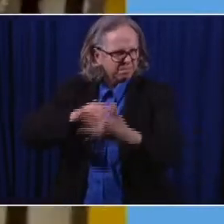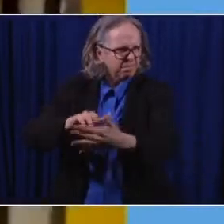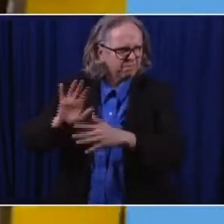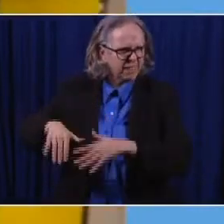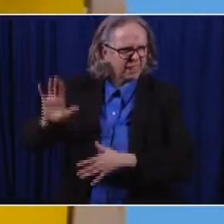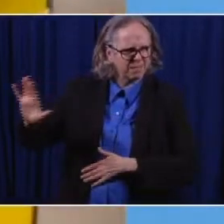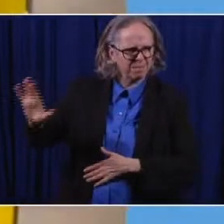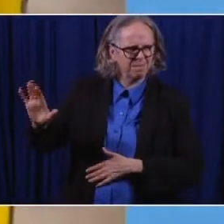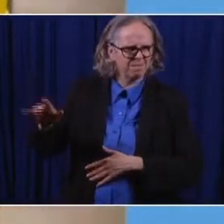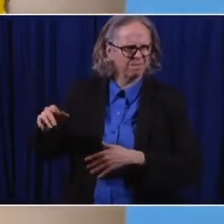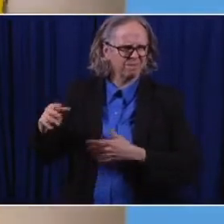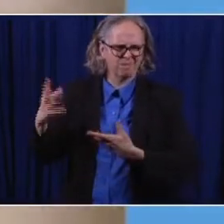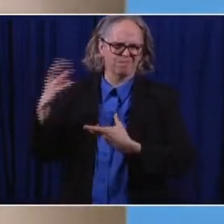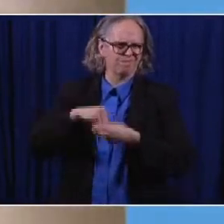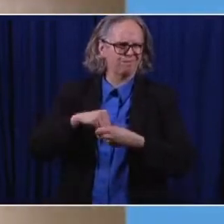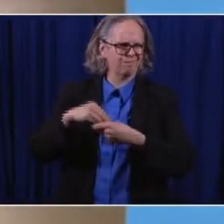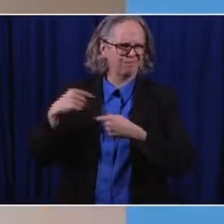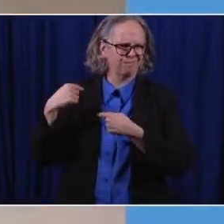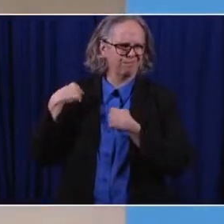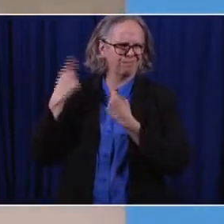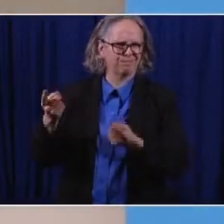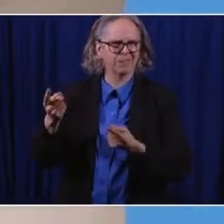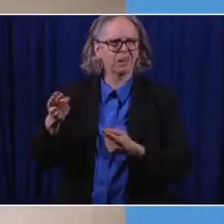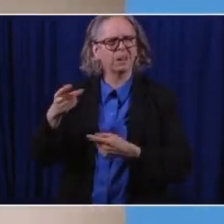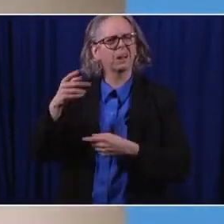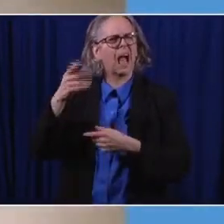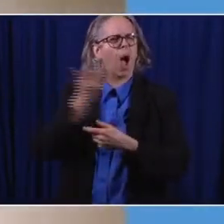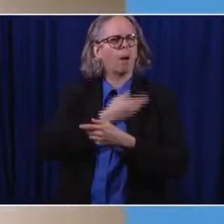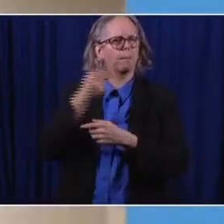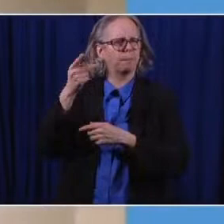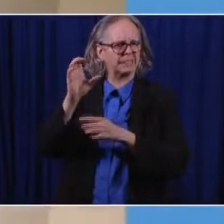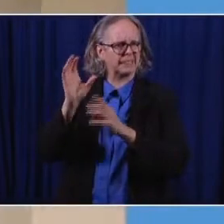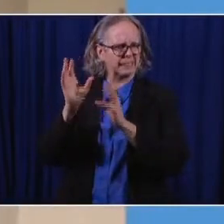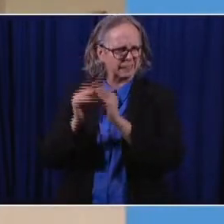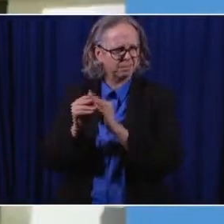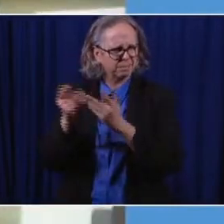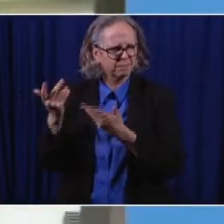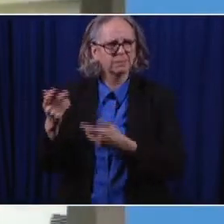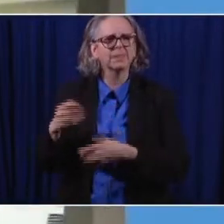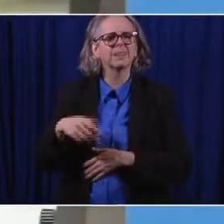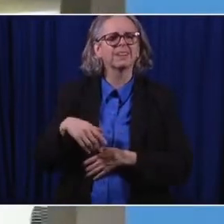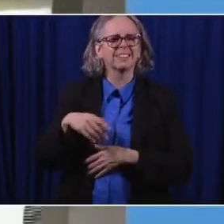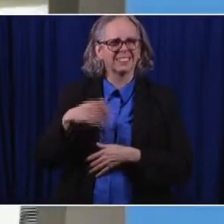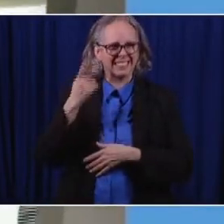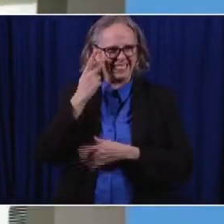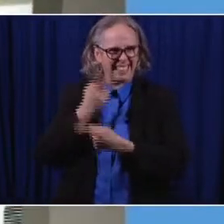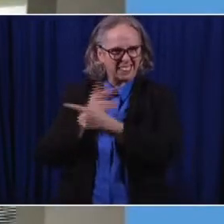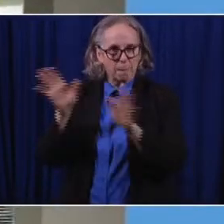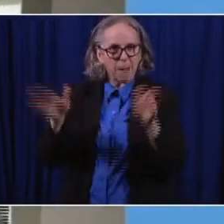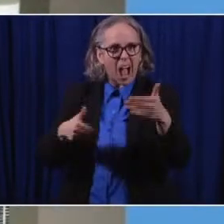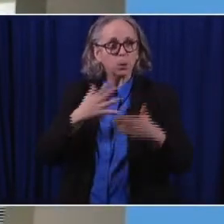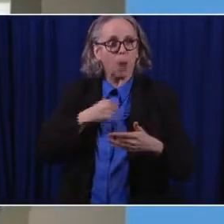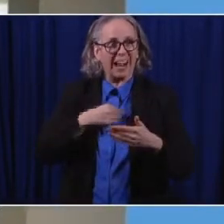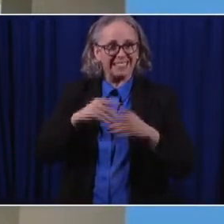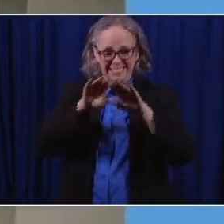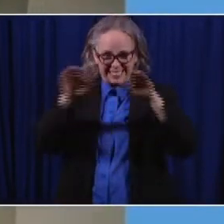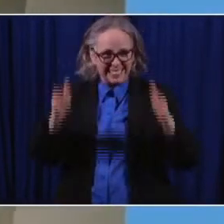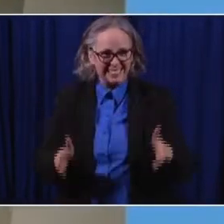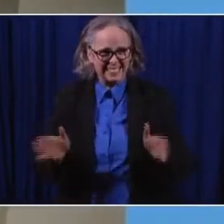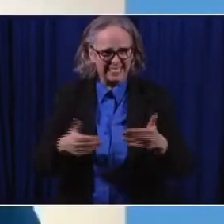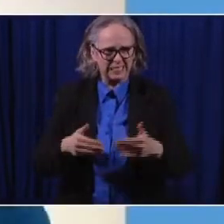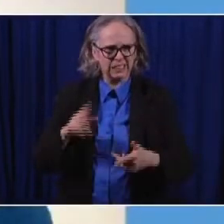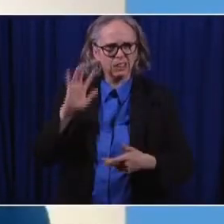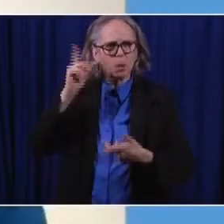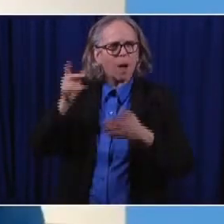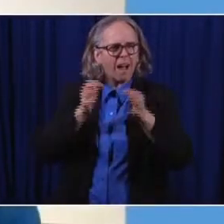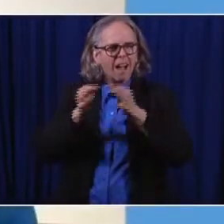news conference before. You see that box there. It's I heard it described as a cardboard box